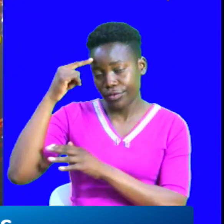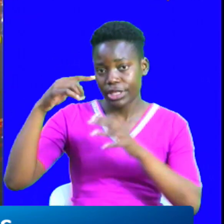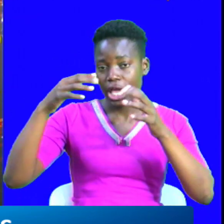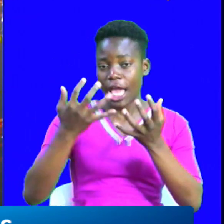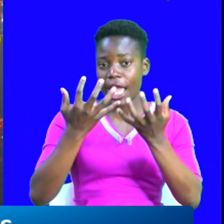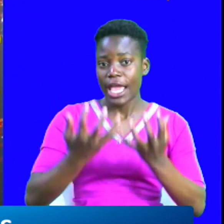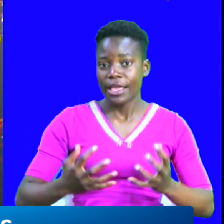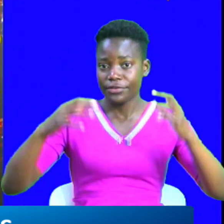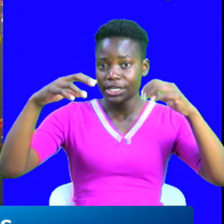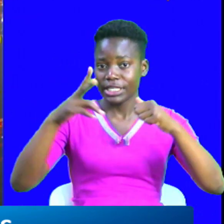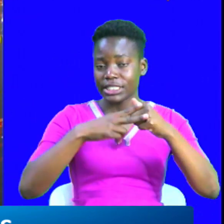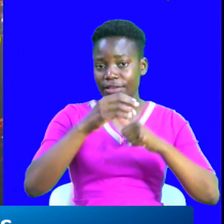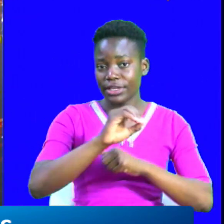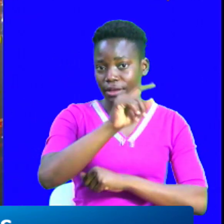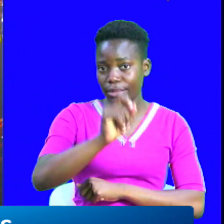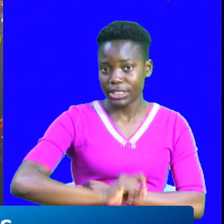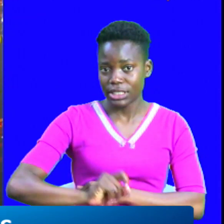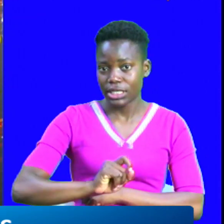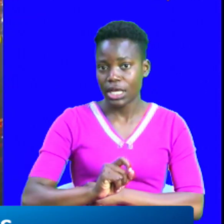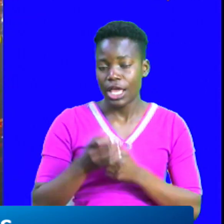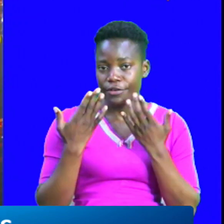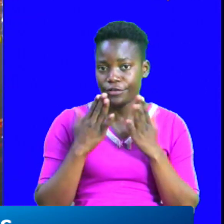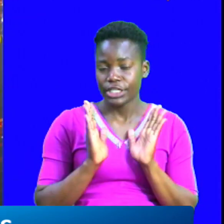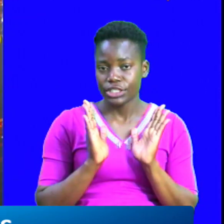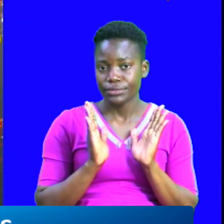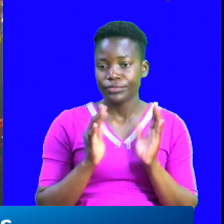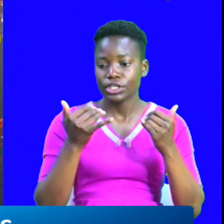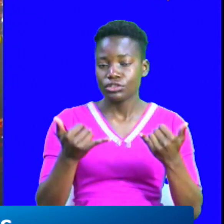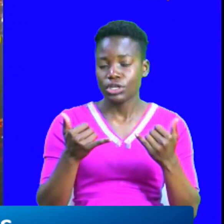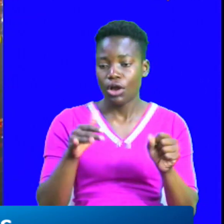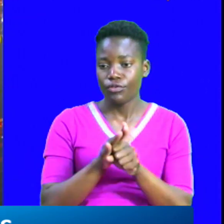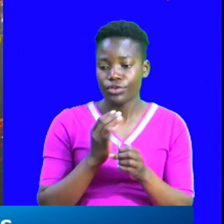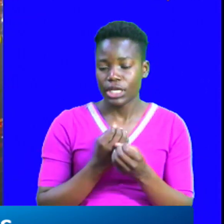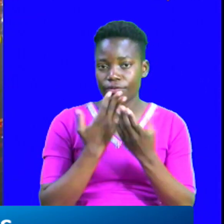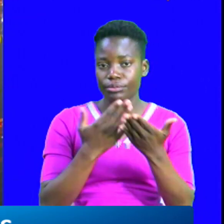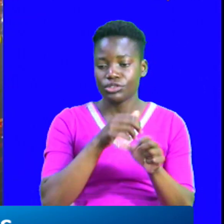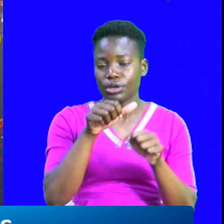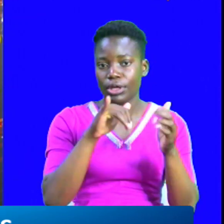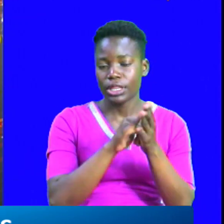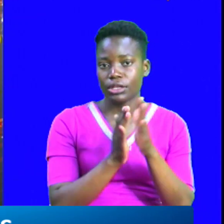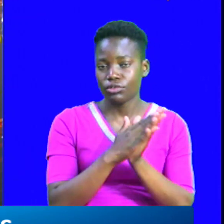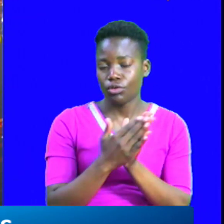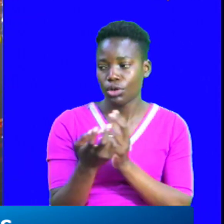is 70% complete. Here are the full details.